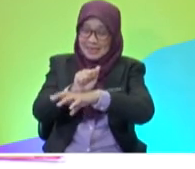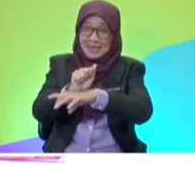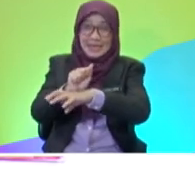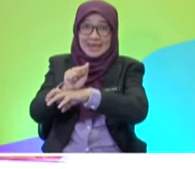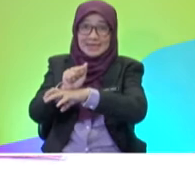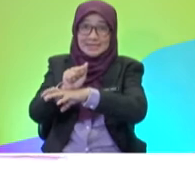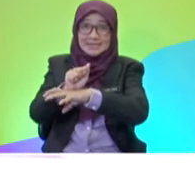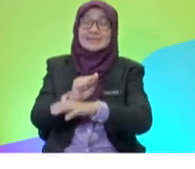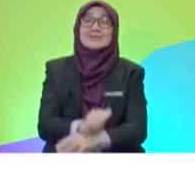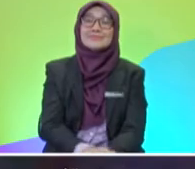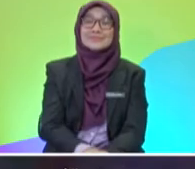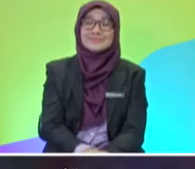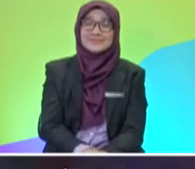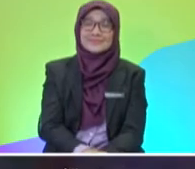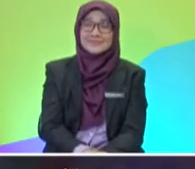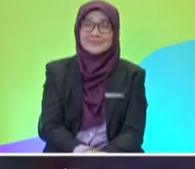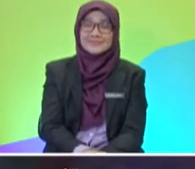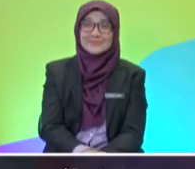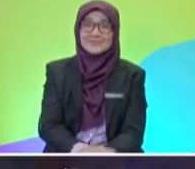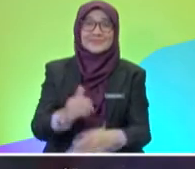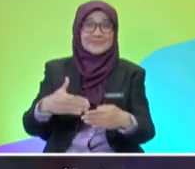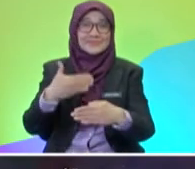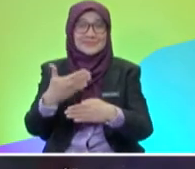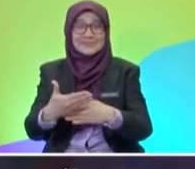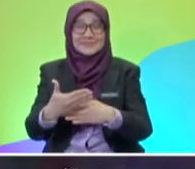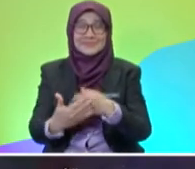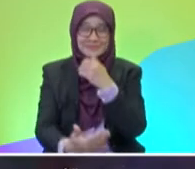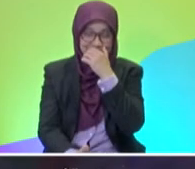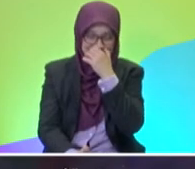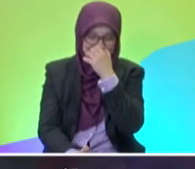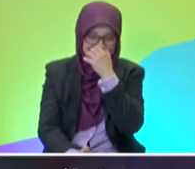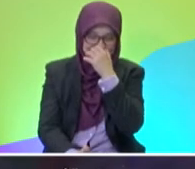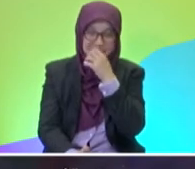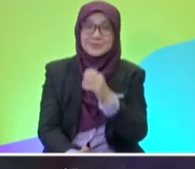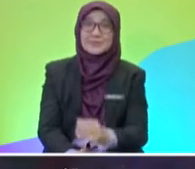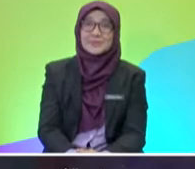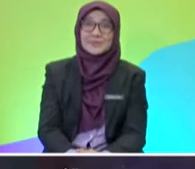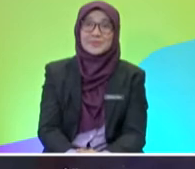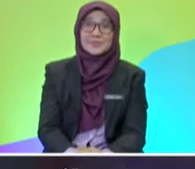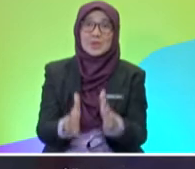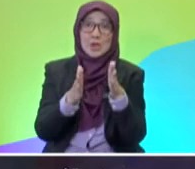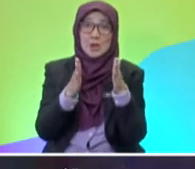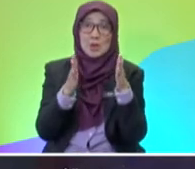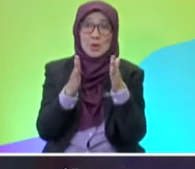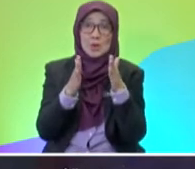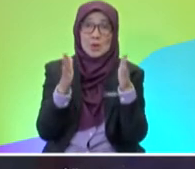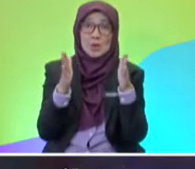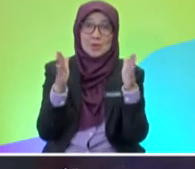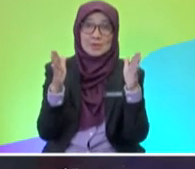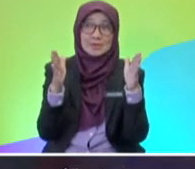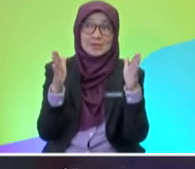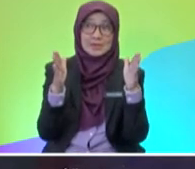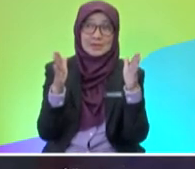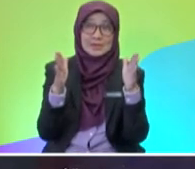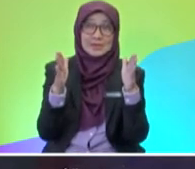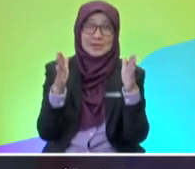ant. Good. Ant. Ah. Okay, next one. Okay, what do you have? That's a big one there.